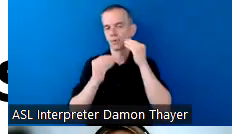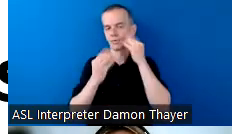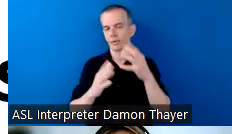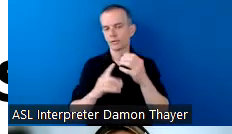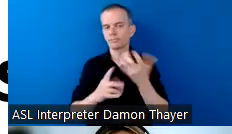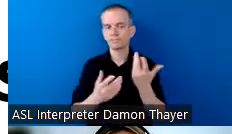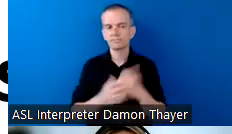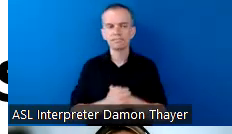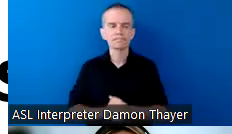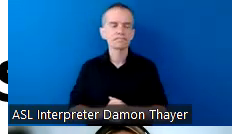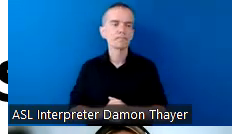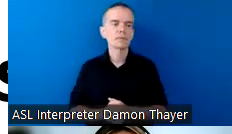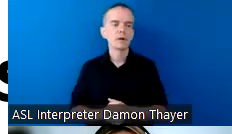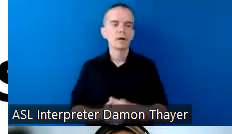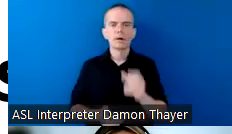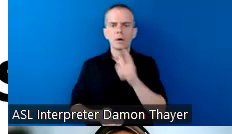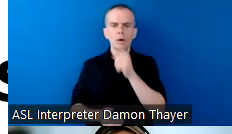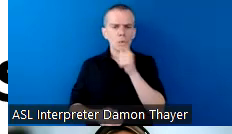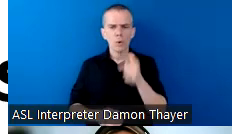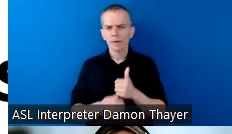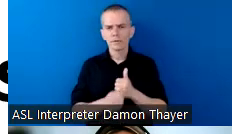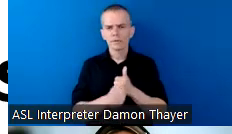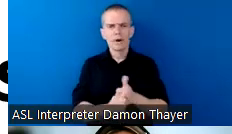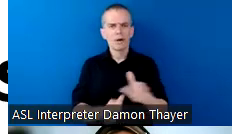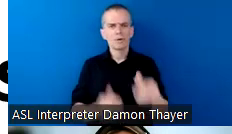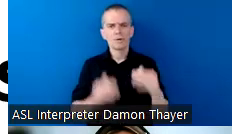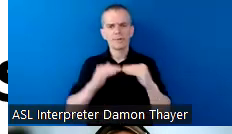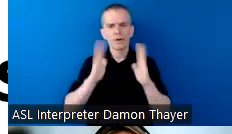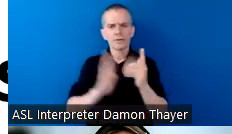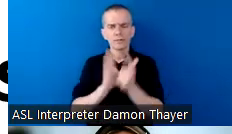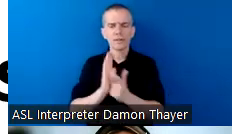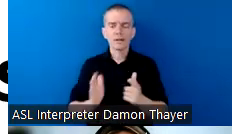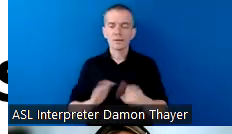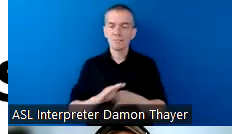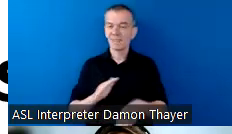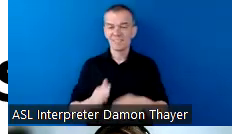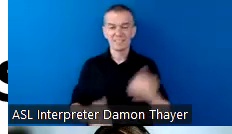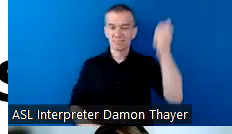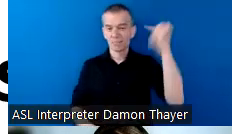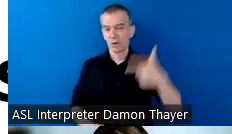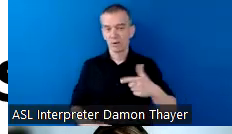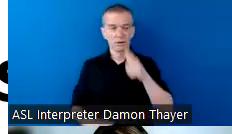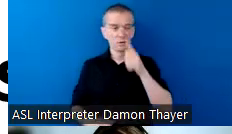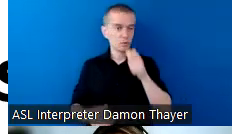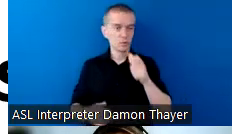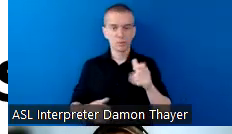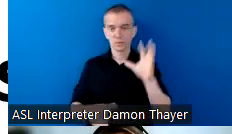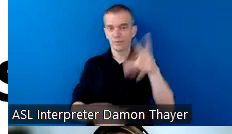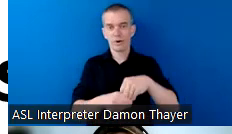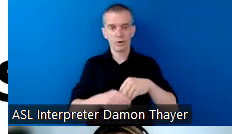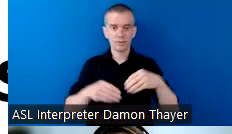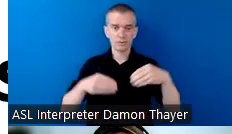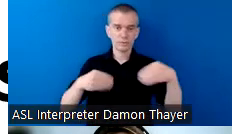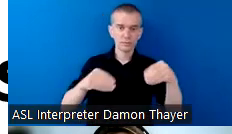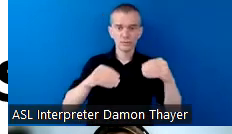you. So who has to comply with fair housing laws? The short answer is pretty much everyone who touches the housing market. So there's a